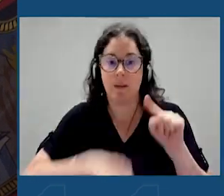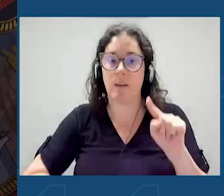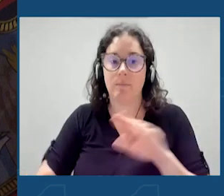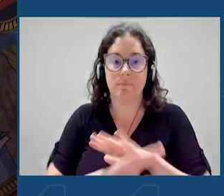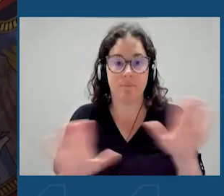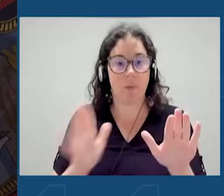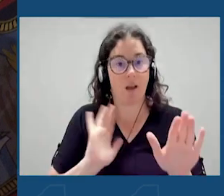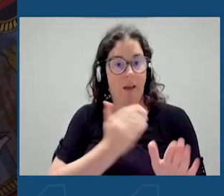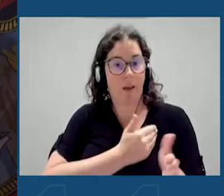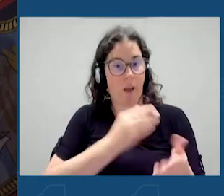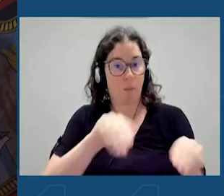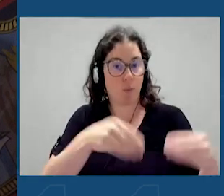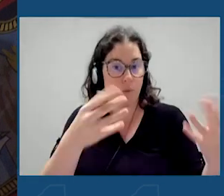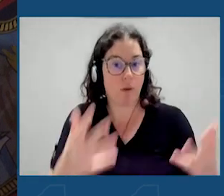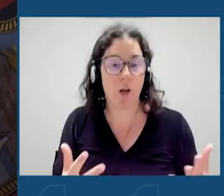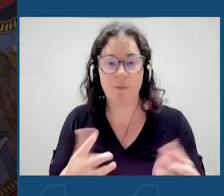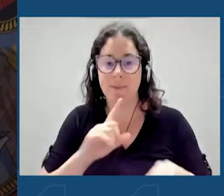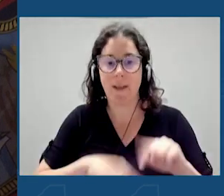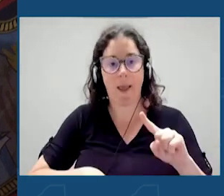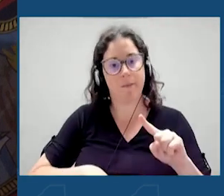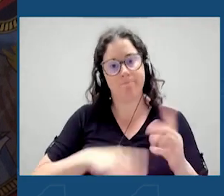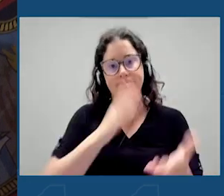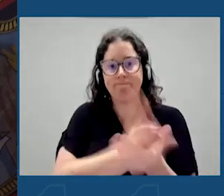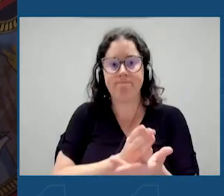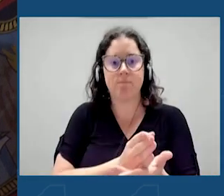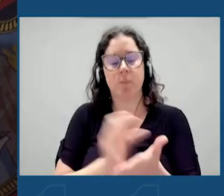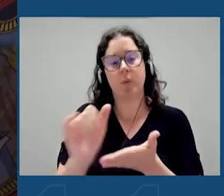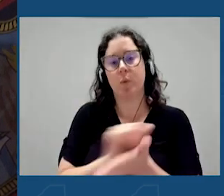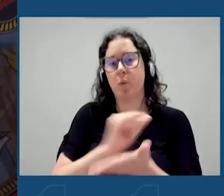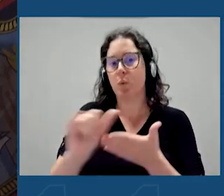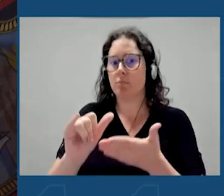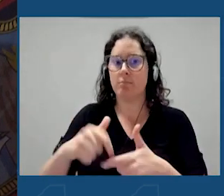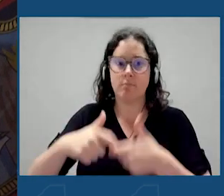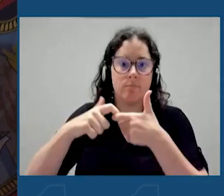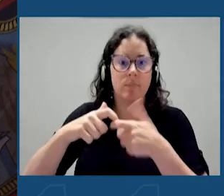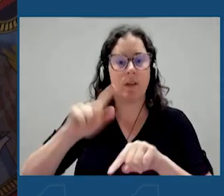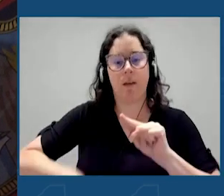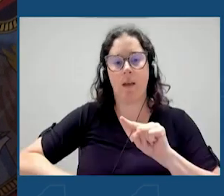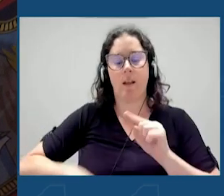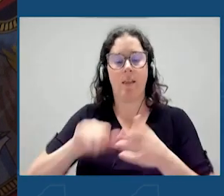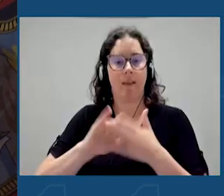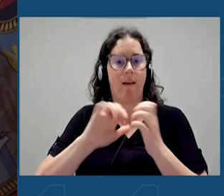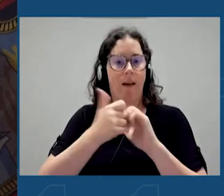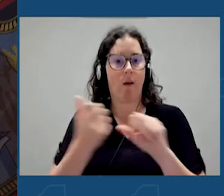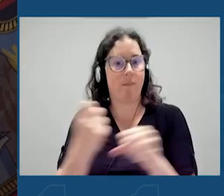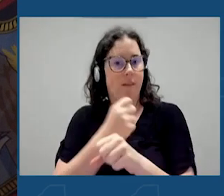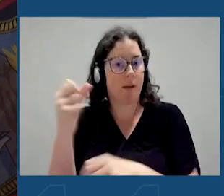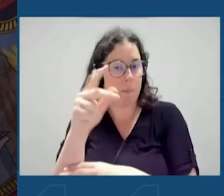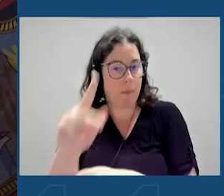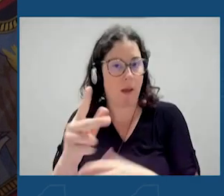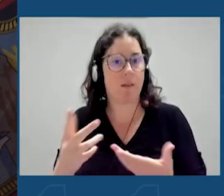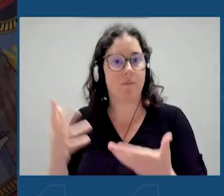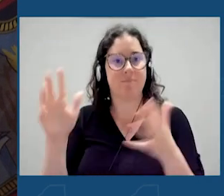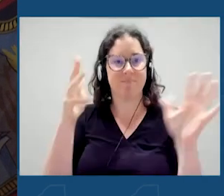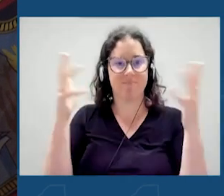our providers. They can't stop New York, and that's how we're fighting back.